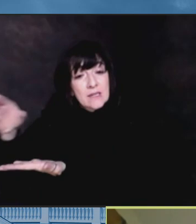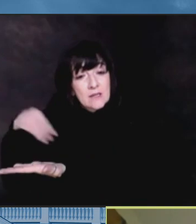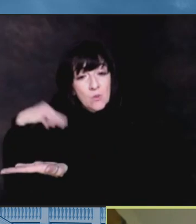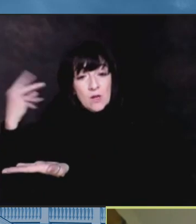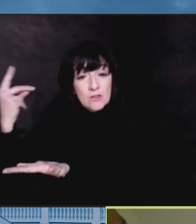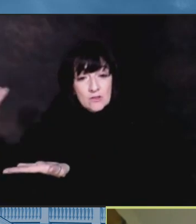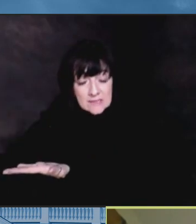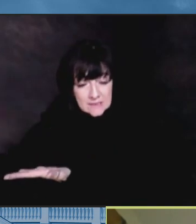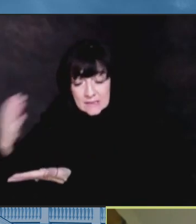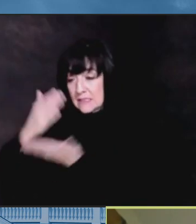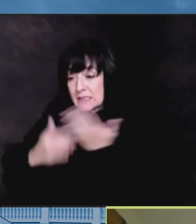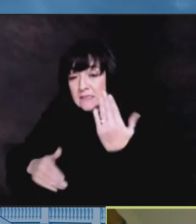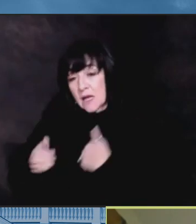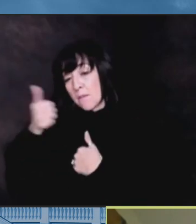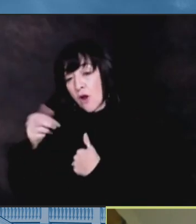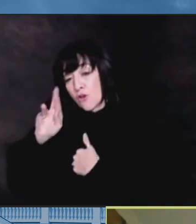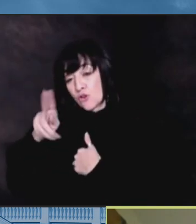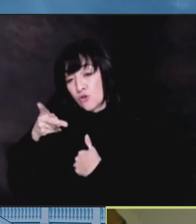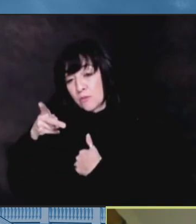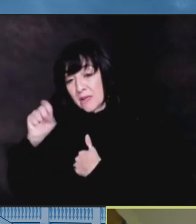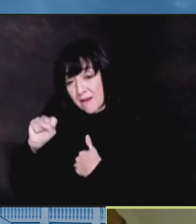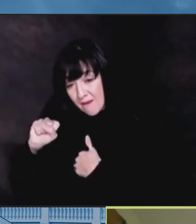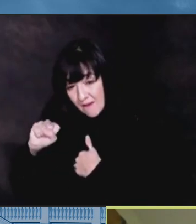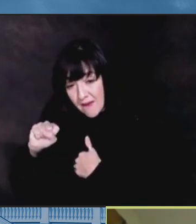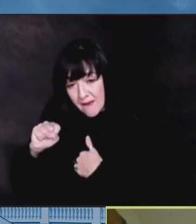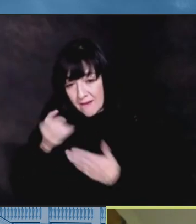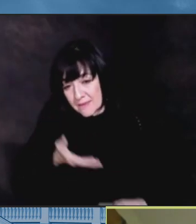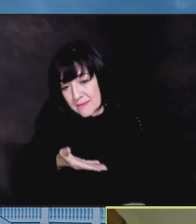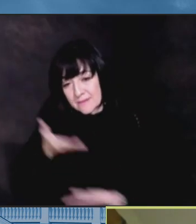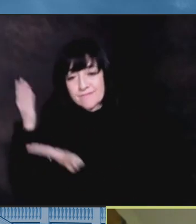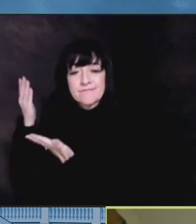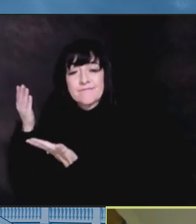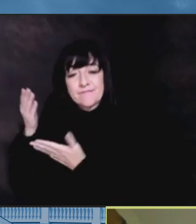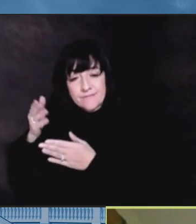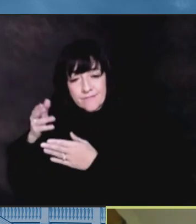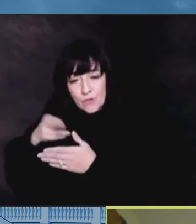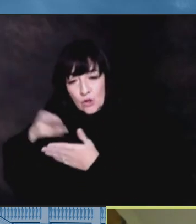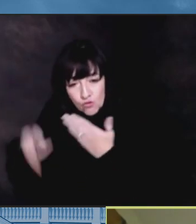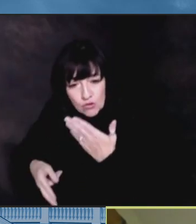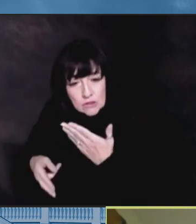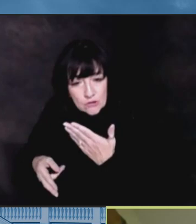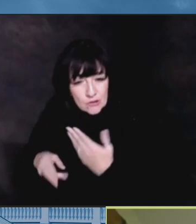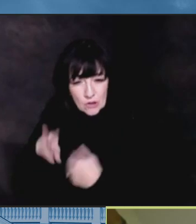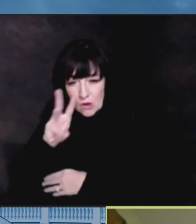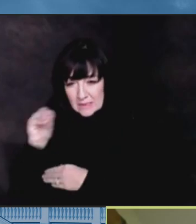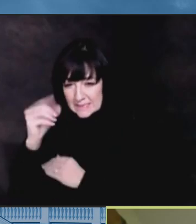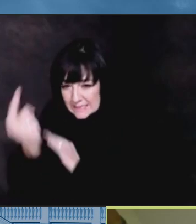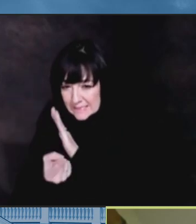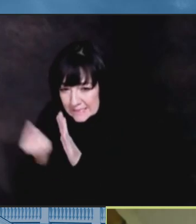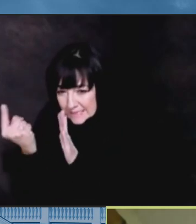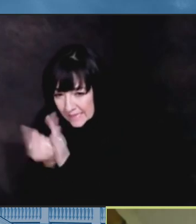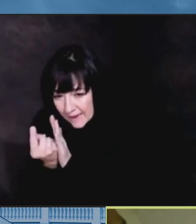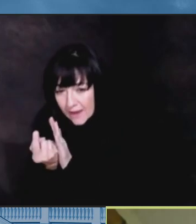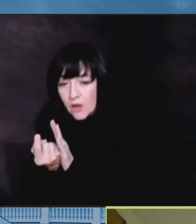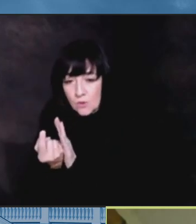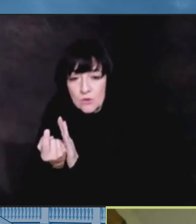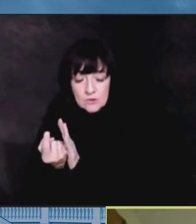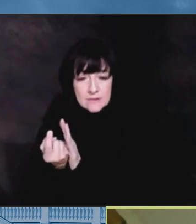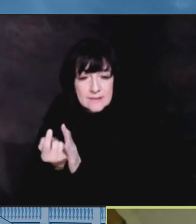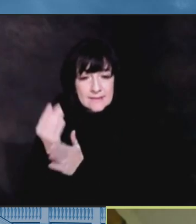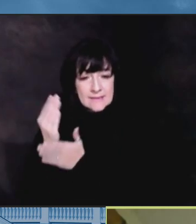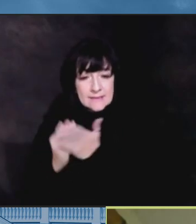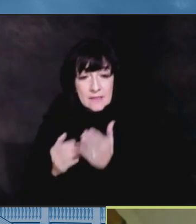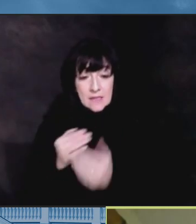for some of the smaller sites. We're seeing about that 50 to 60 hour time frame in the beginning of the week. Then we kind of